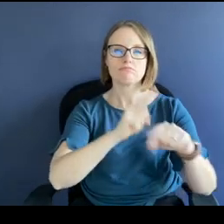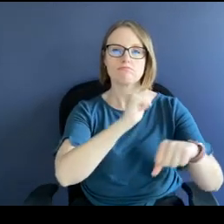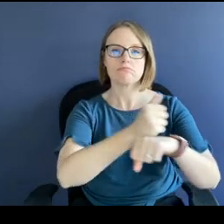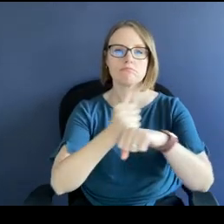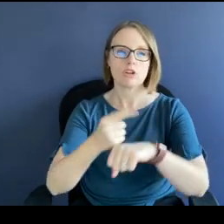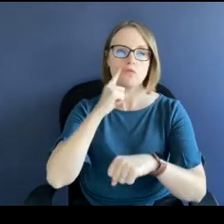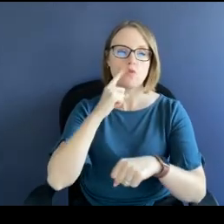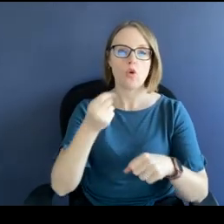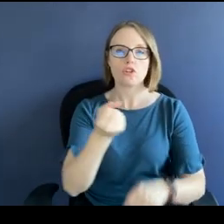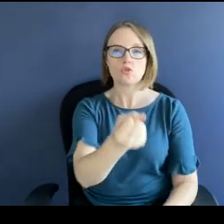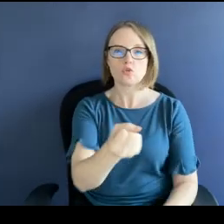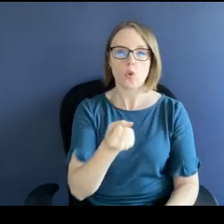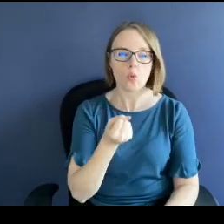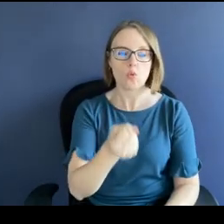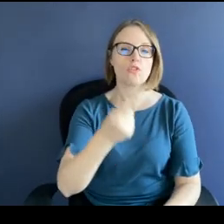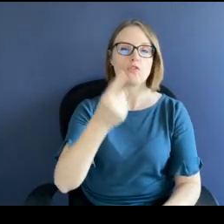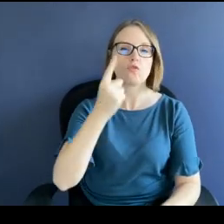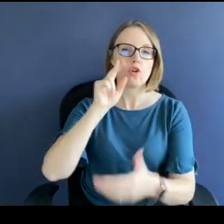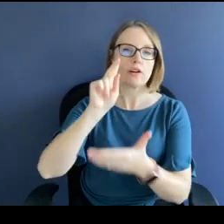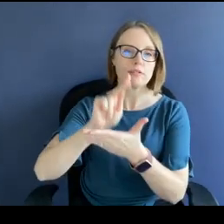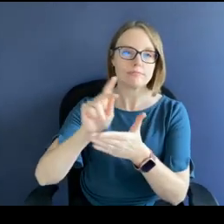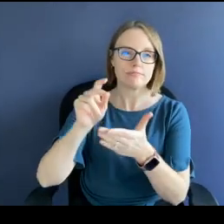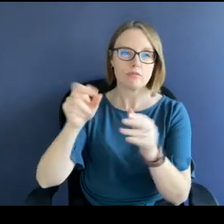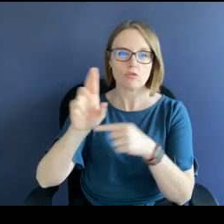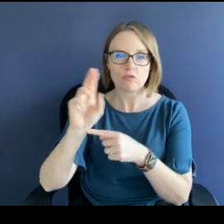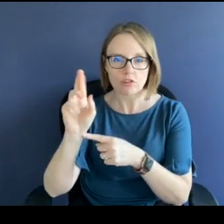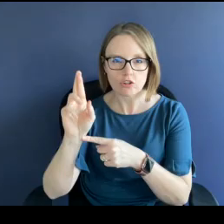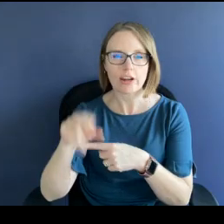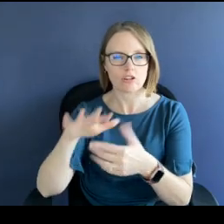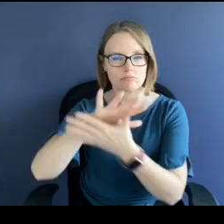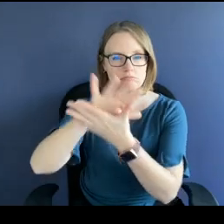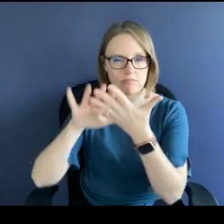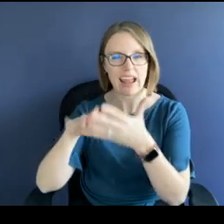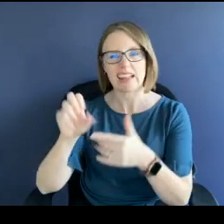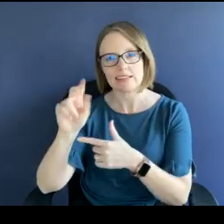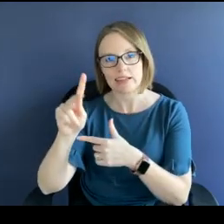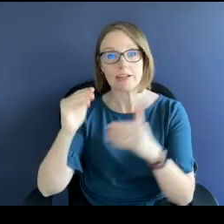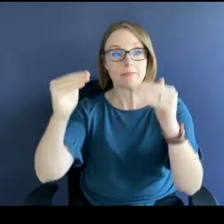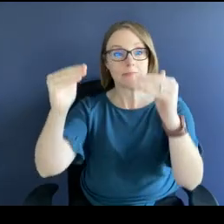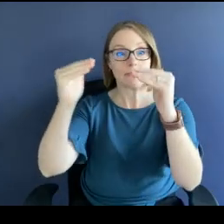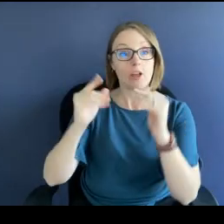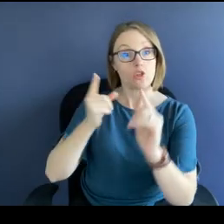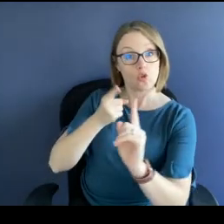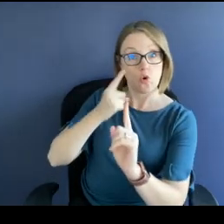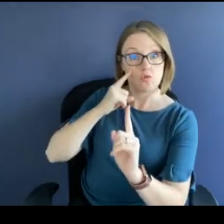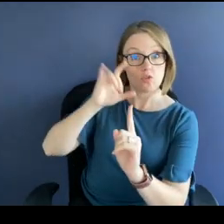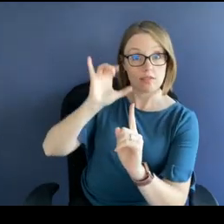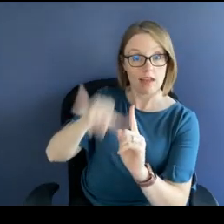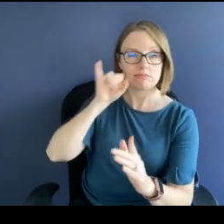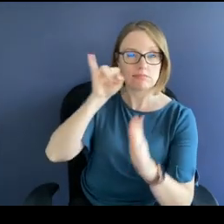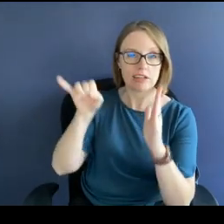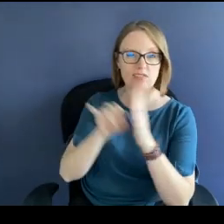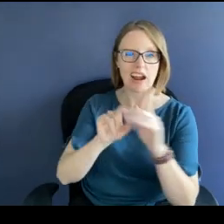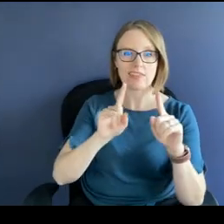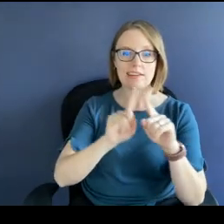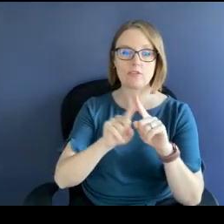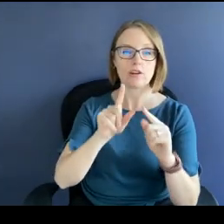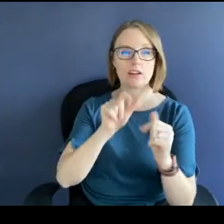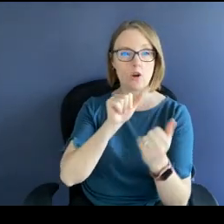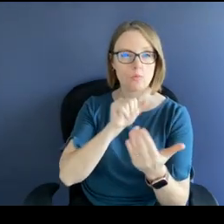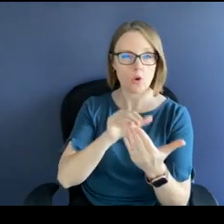sinks. ELO, identify the approaches and CFS required